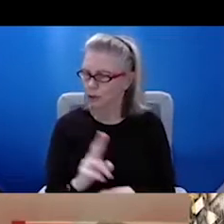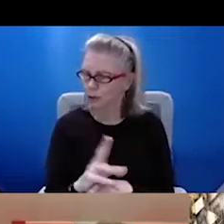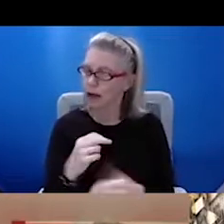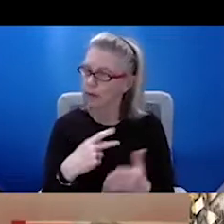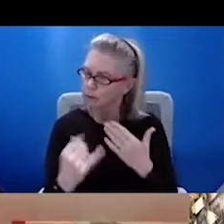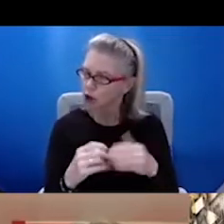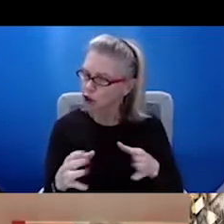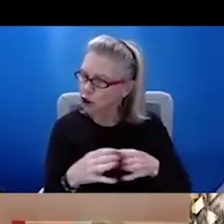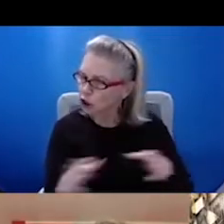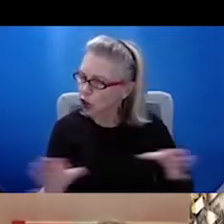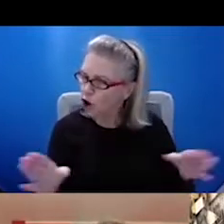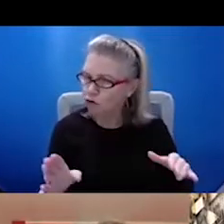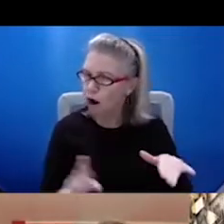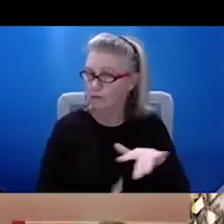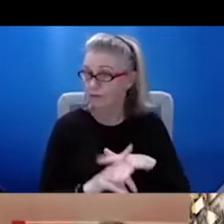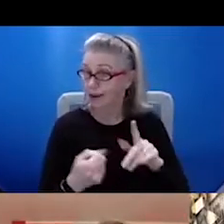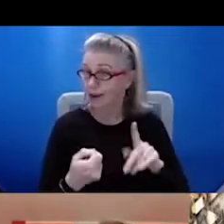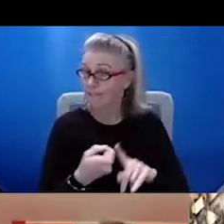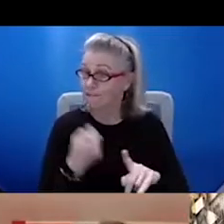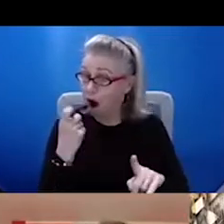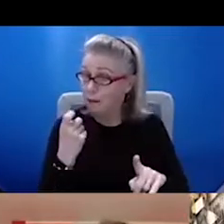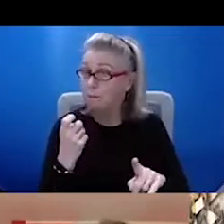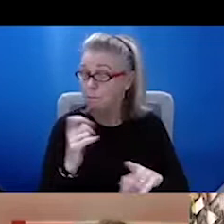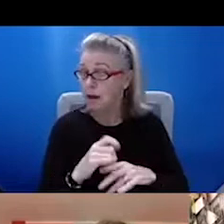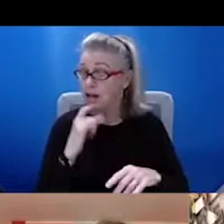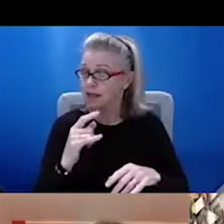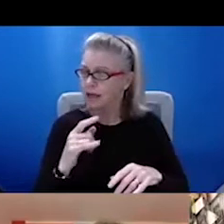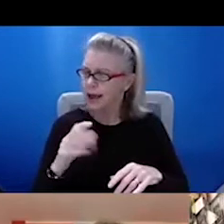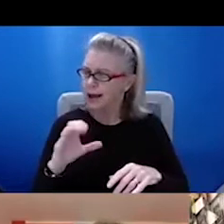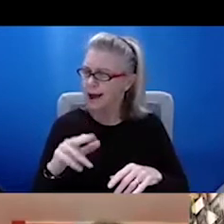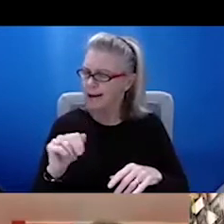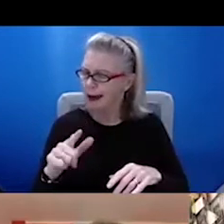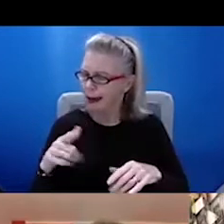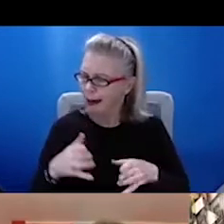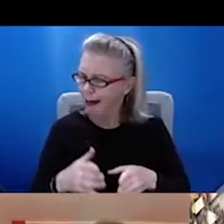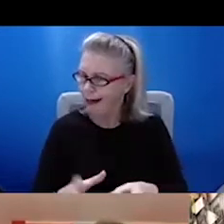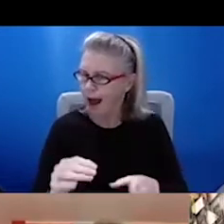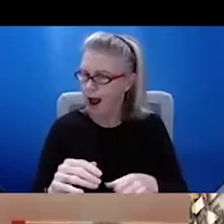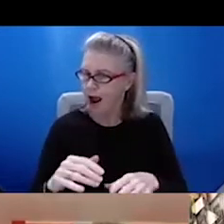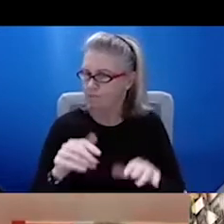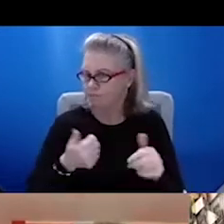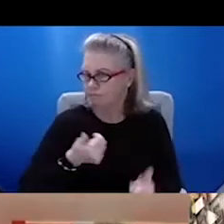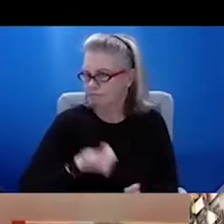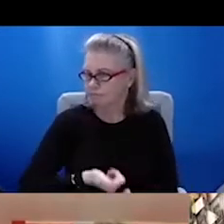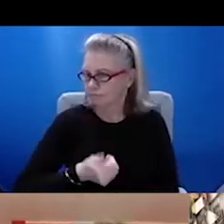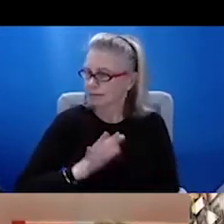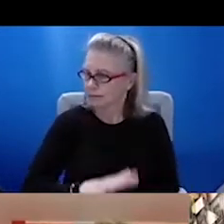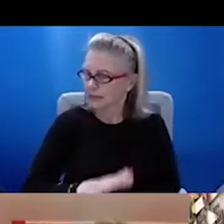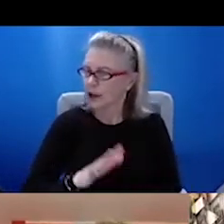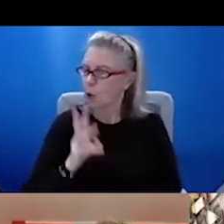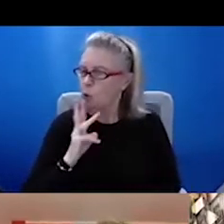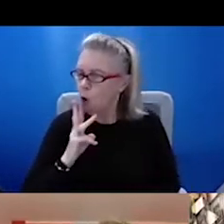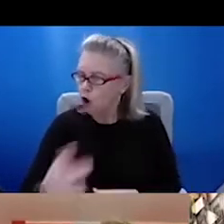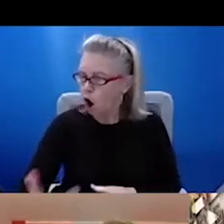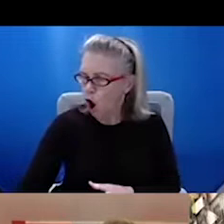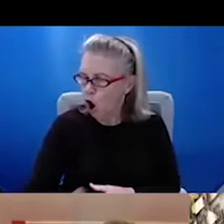general draws from the material and symbolic legacies of the CANAT, the indigenous subterranean water harvesting system